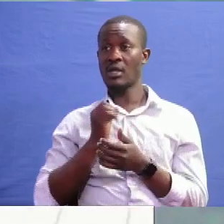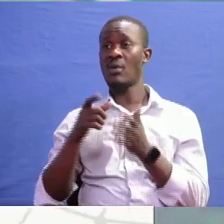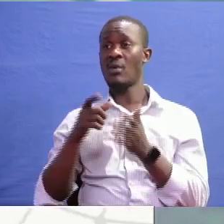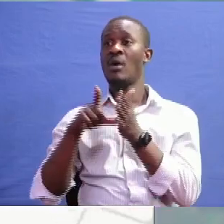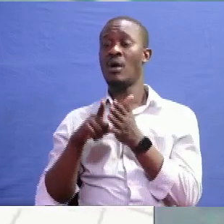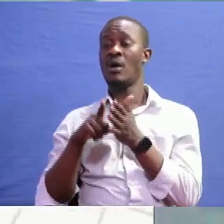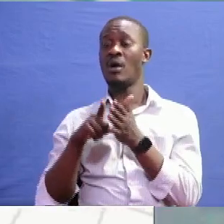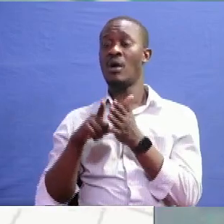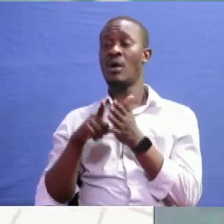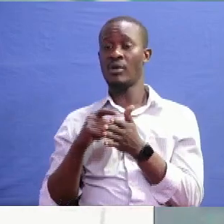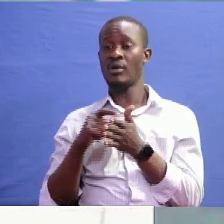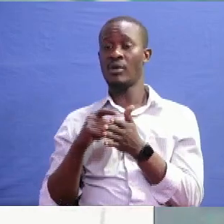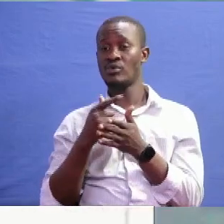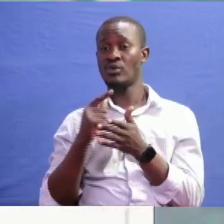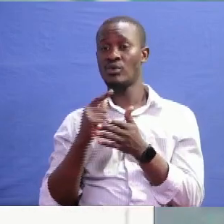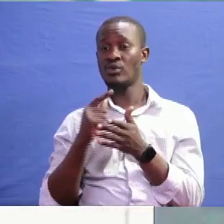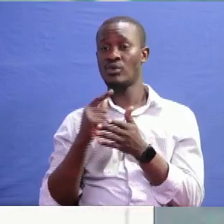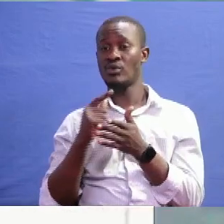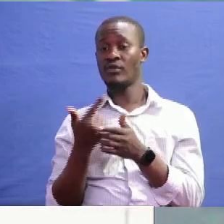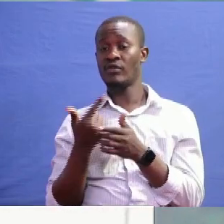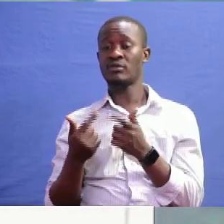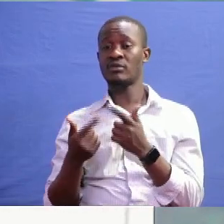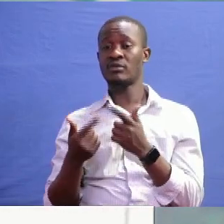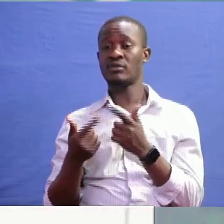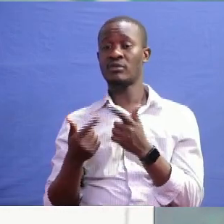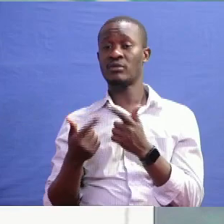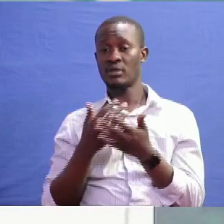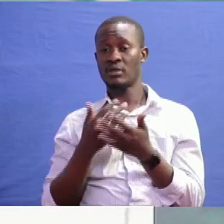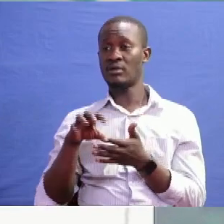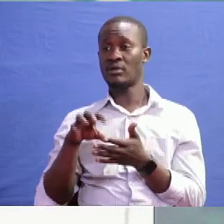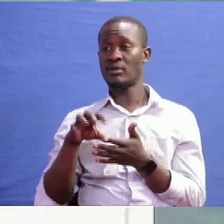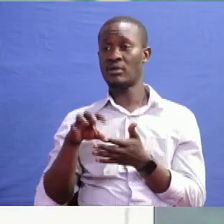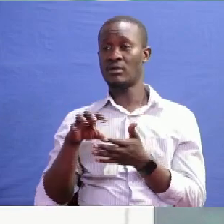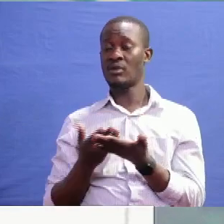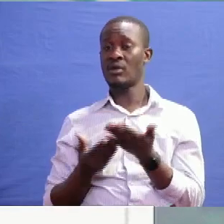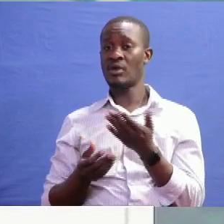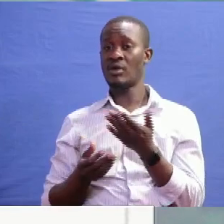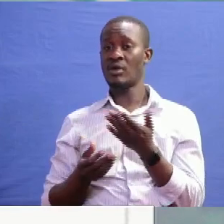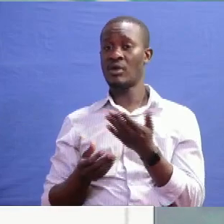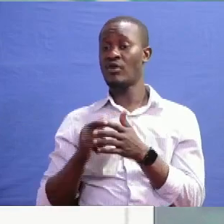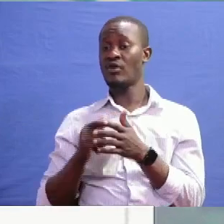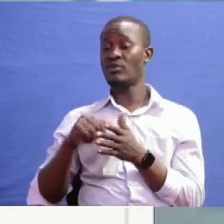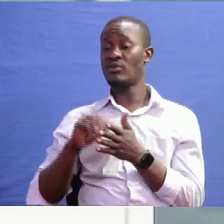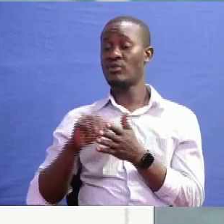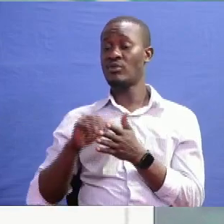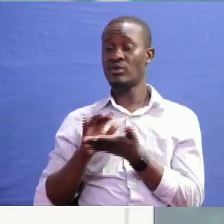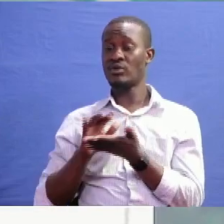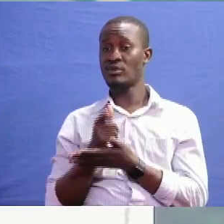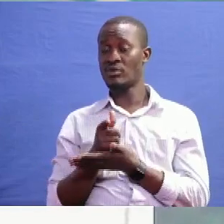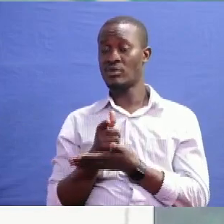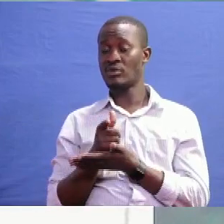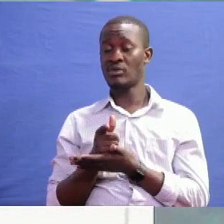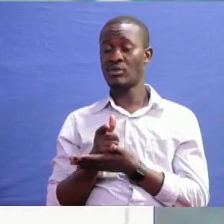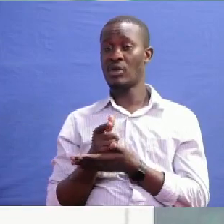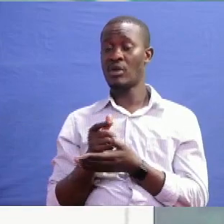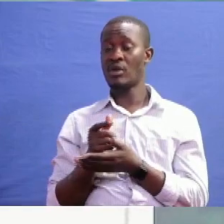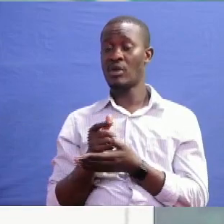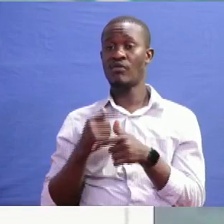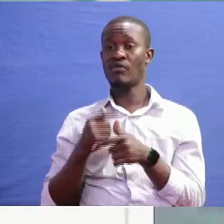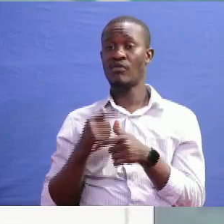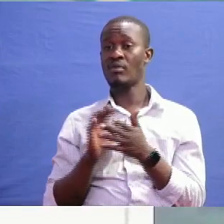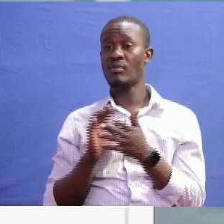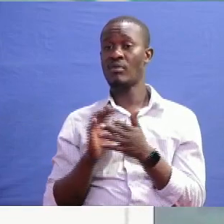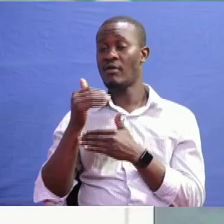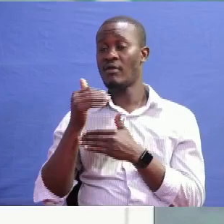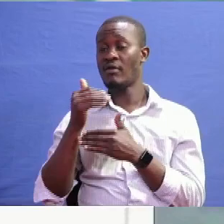come, first given. It's like a supermarket where we sell money. And if you come today, we'll sell it to you. Now, if you come after 2 months and